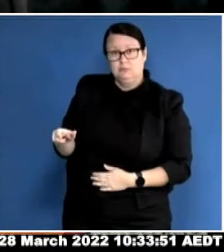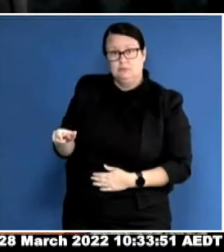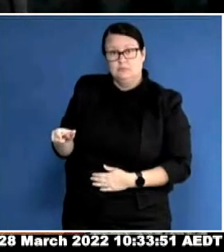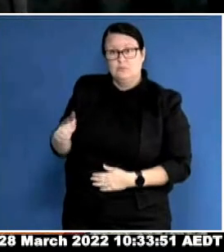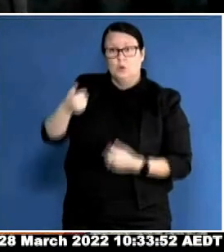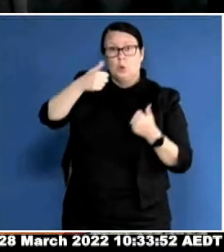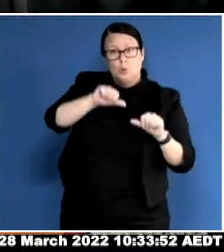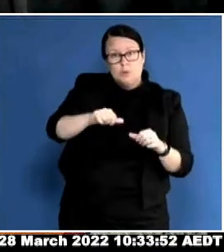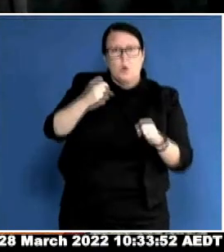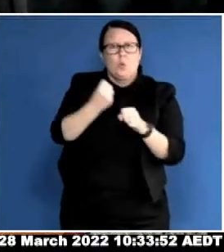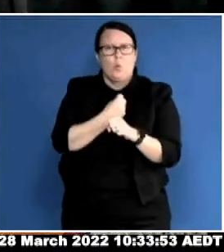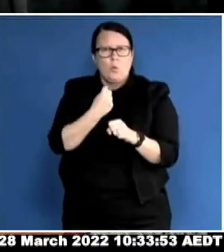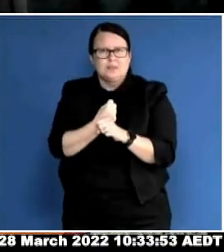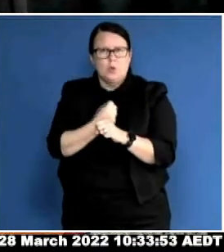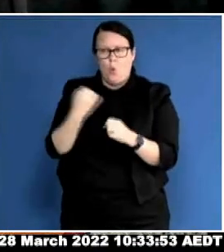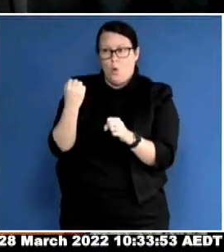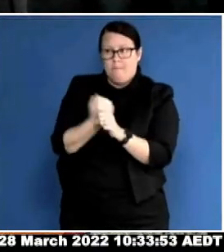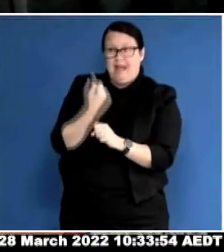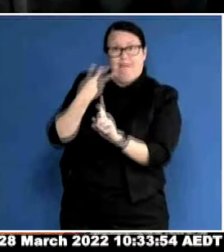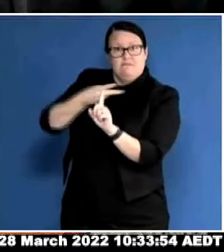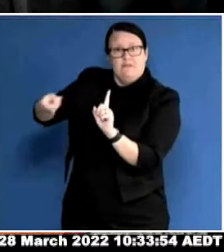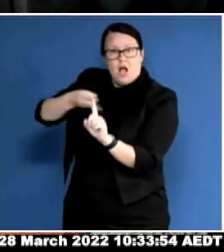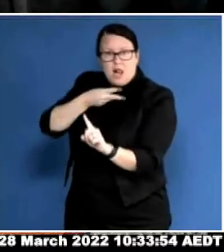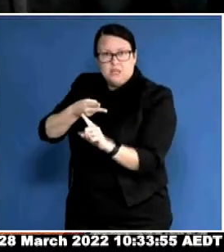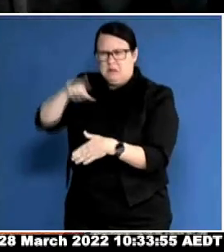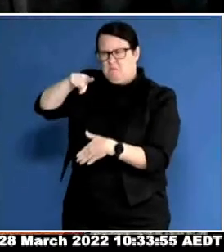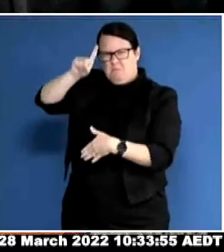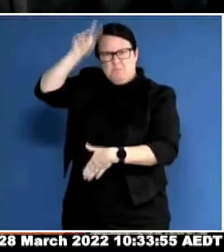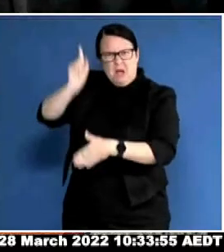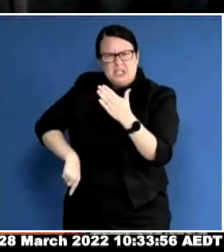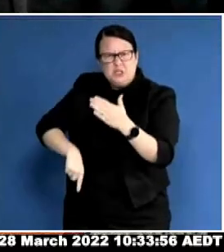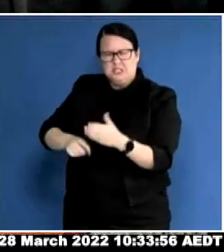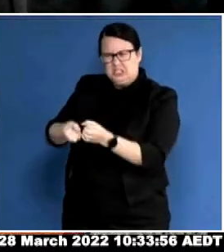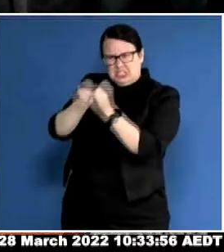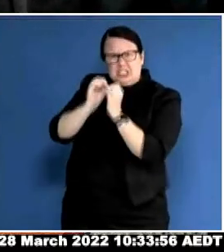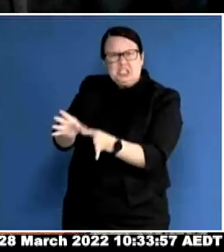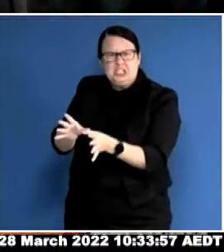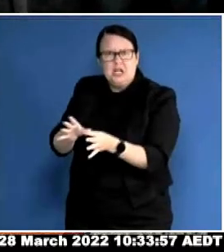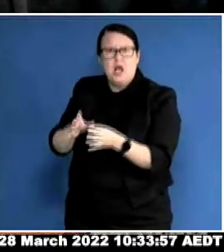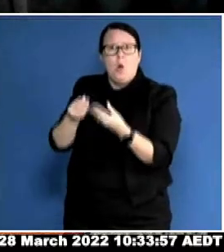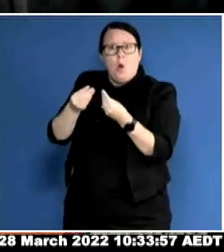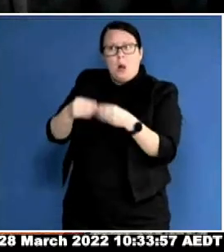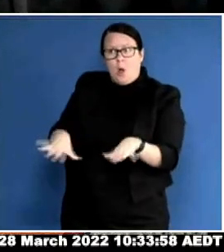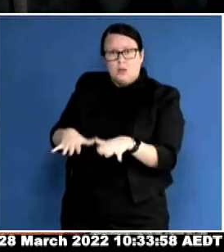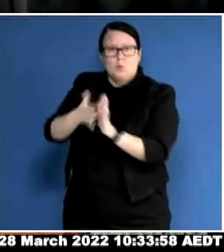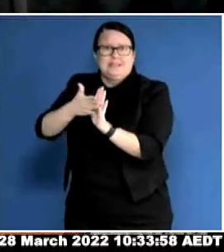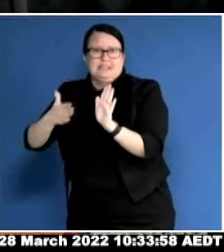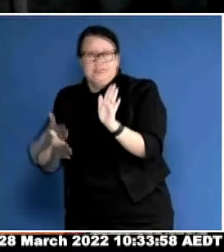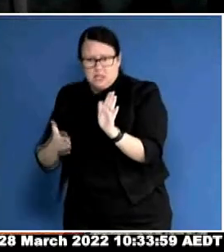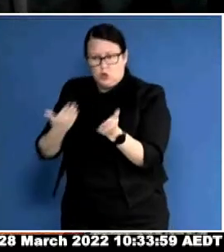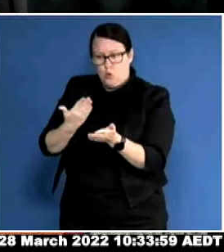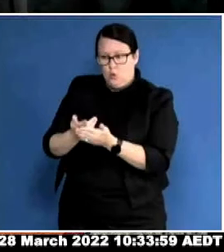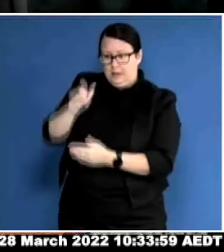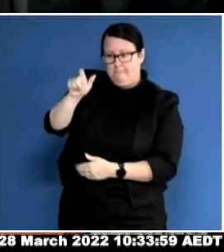or inflicts any violence, punishment, damage, loss, or disadvantage to any person